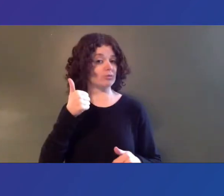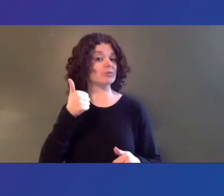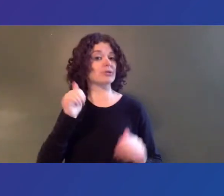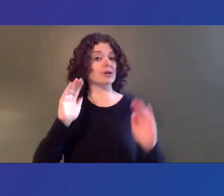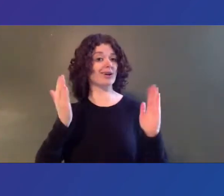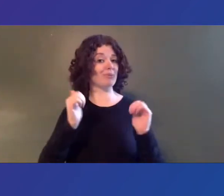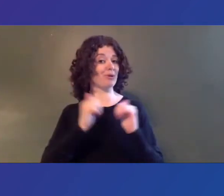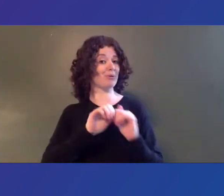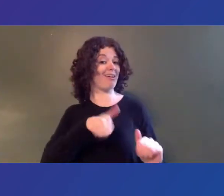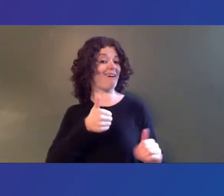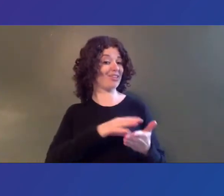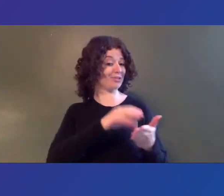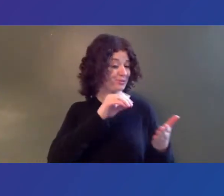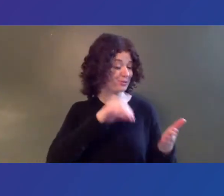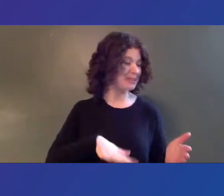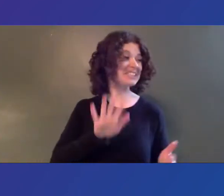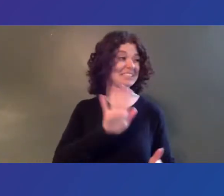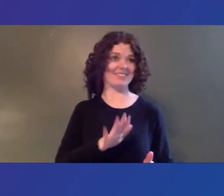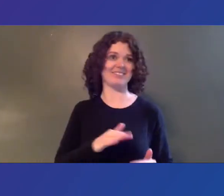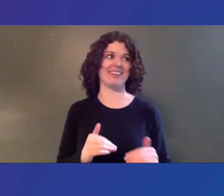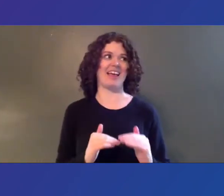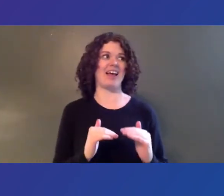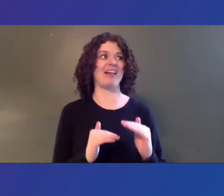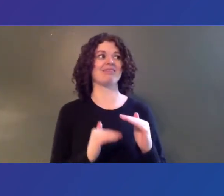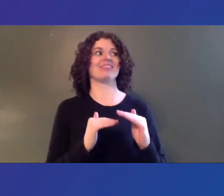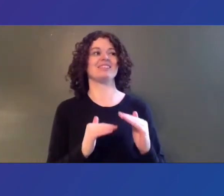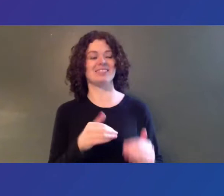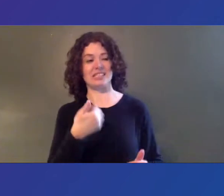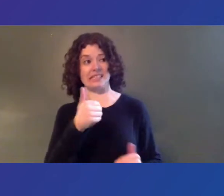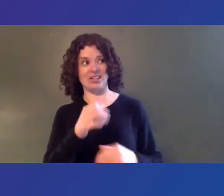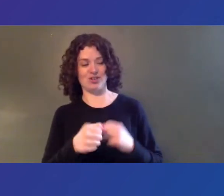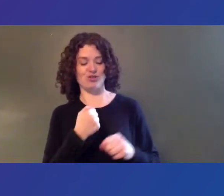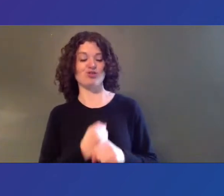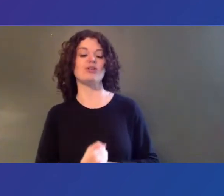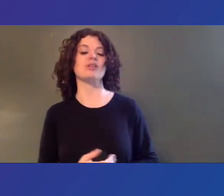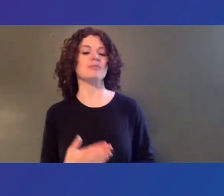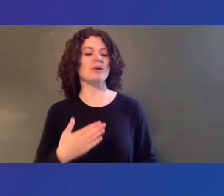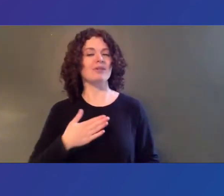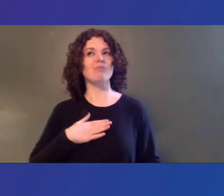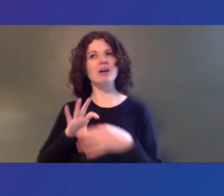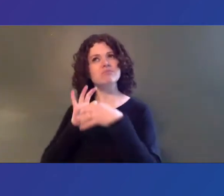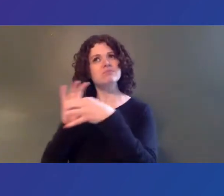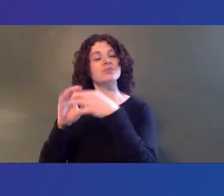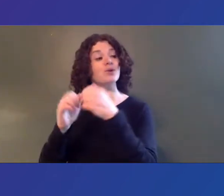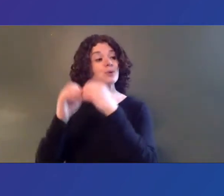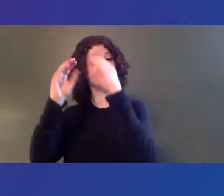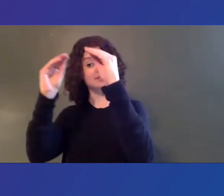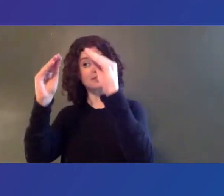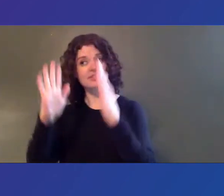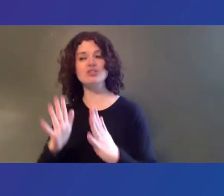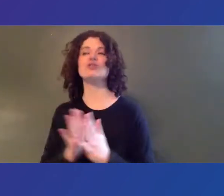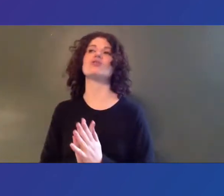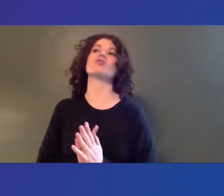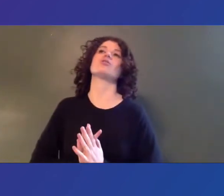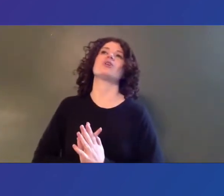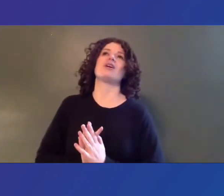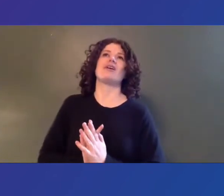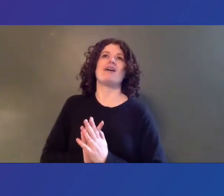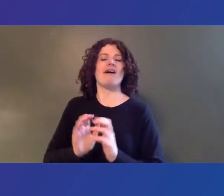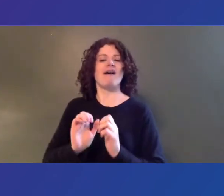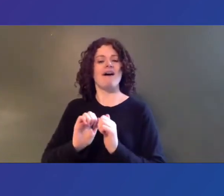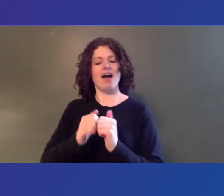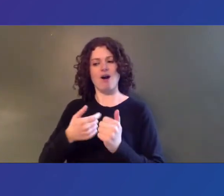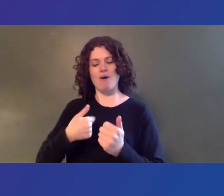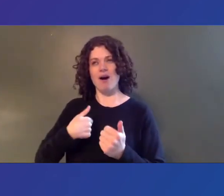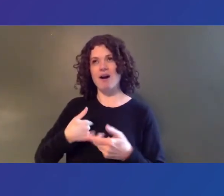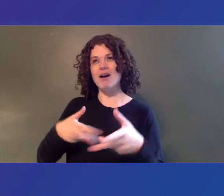everybody in my classes. And, but my relationship with the professors and the way that I